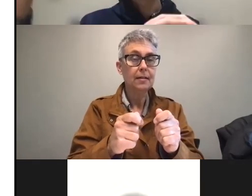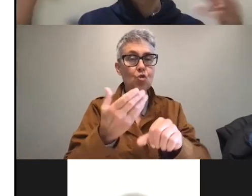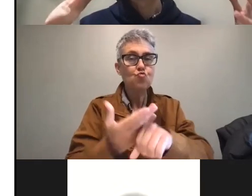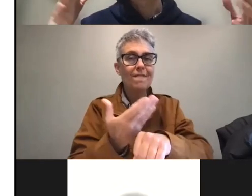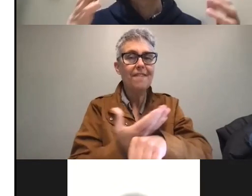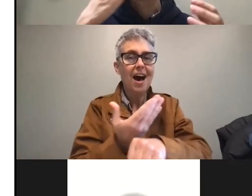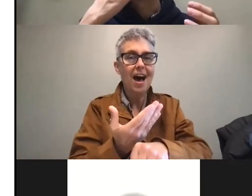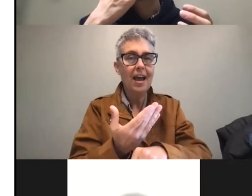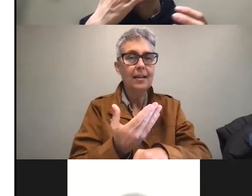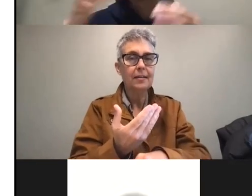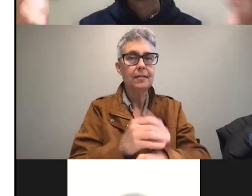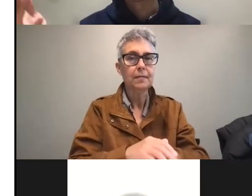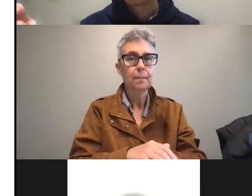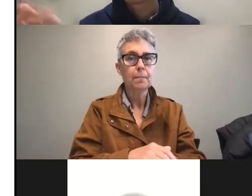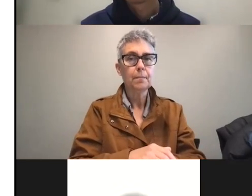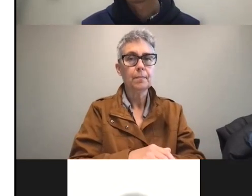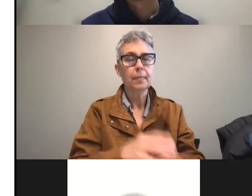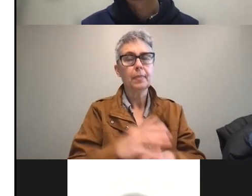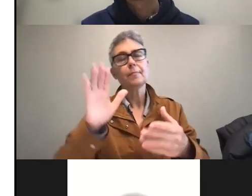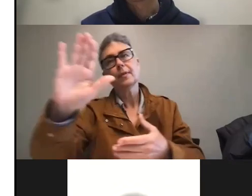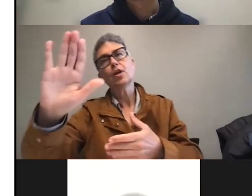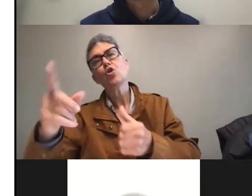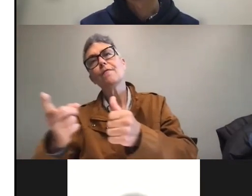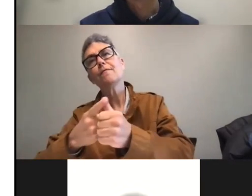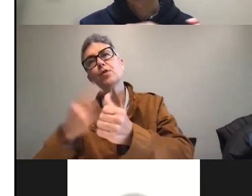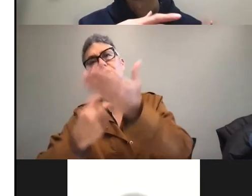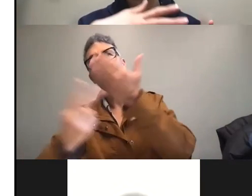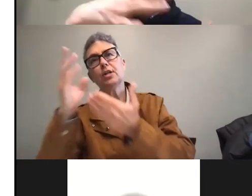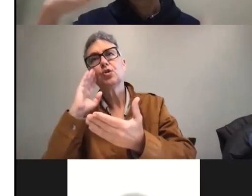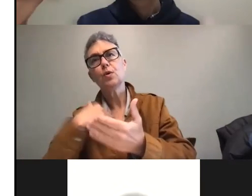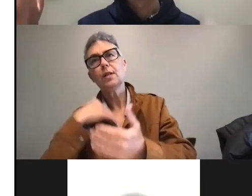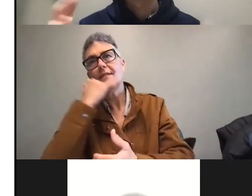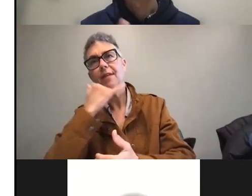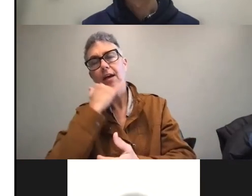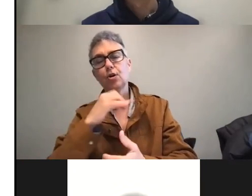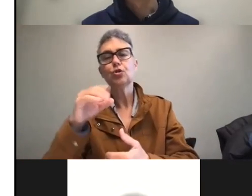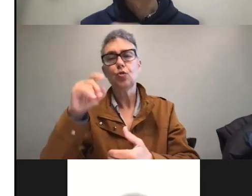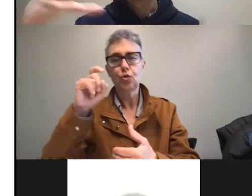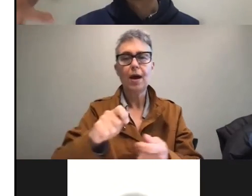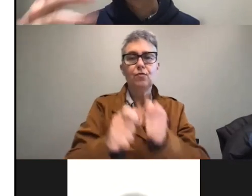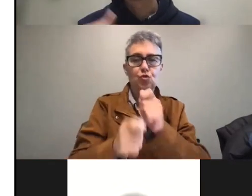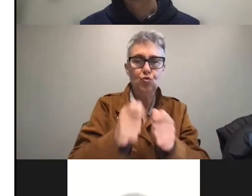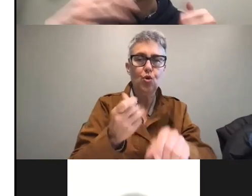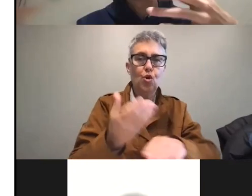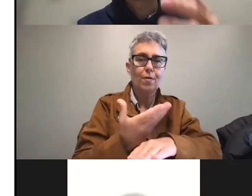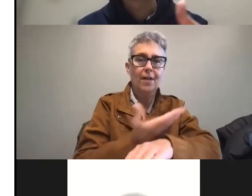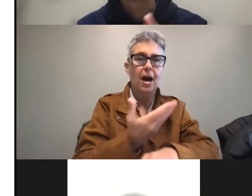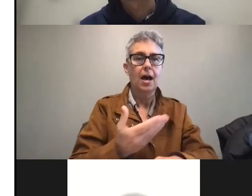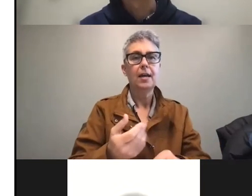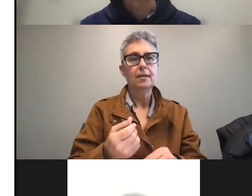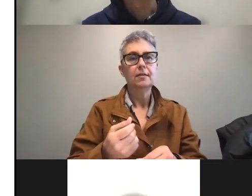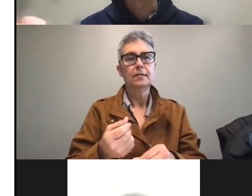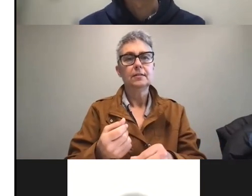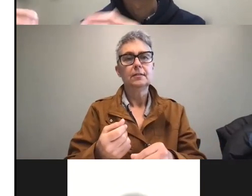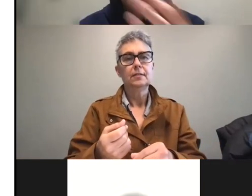Well, the initial prediction will have a lot of errors, and that's why you actually need to kind of morph it, kind of refine it so